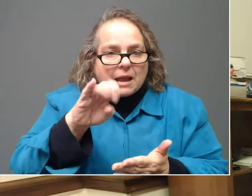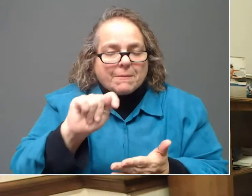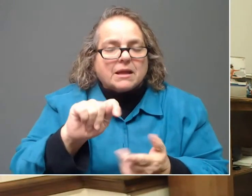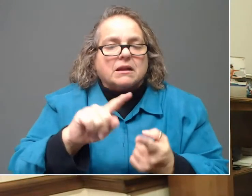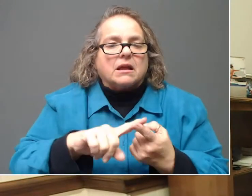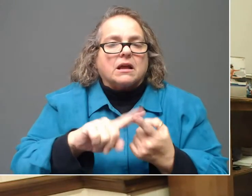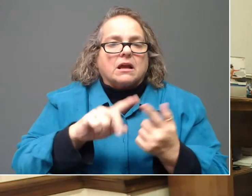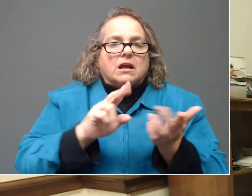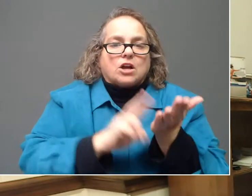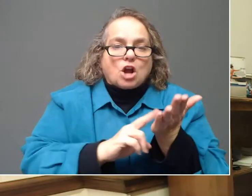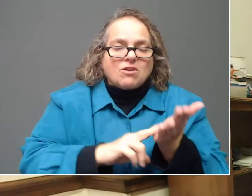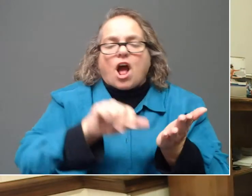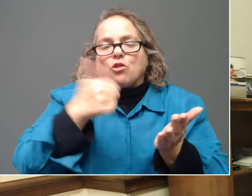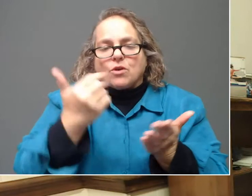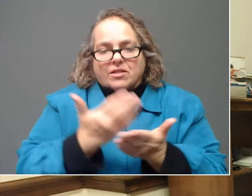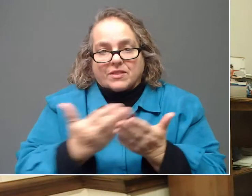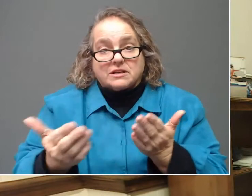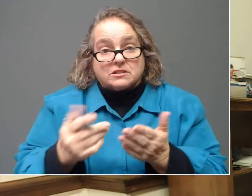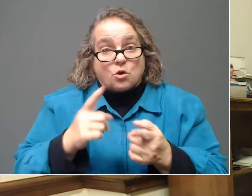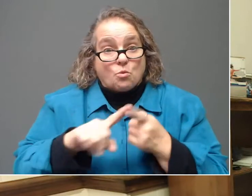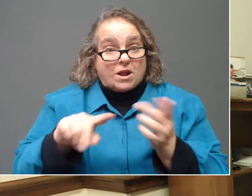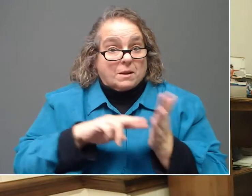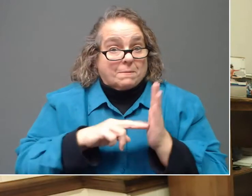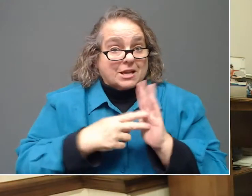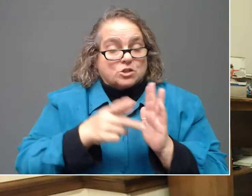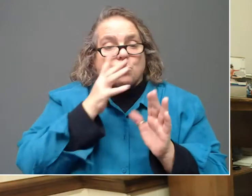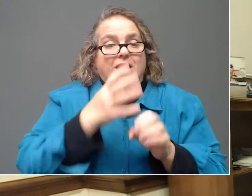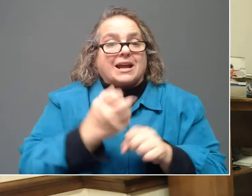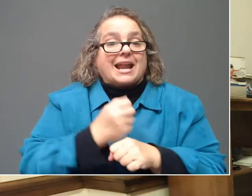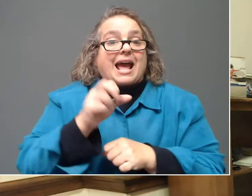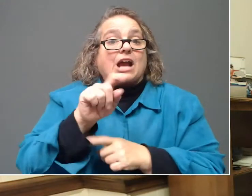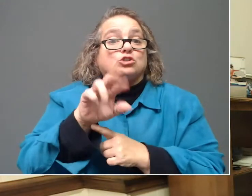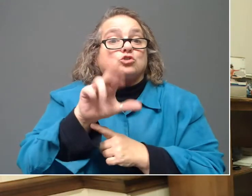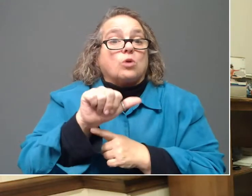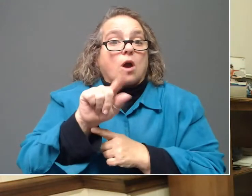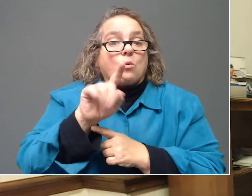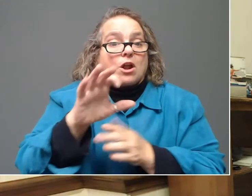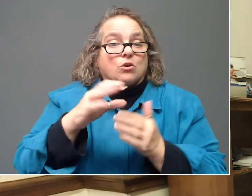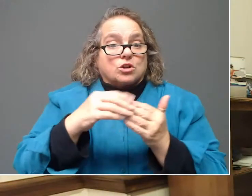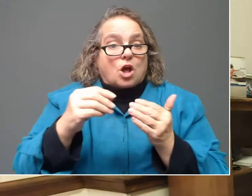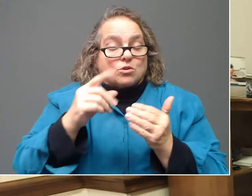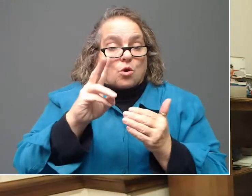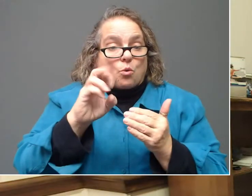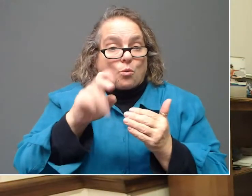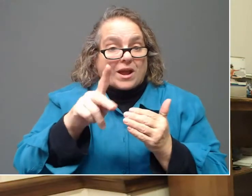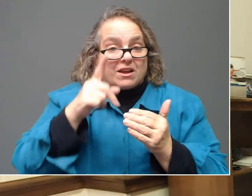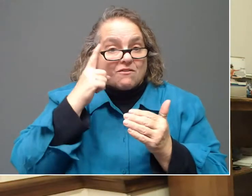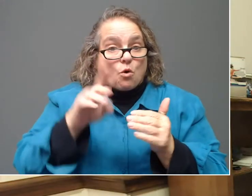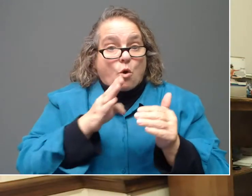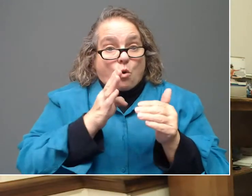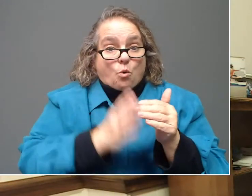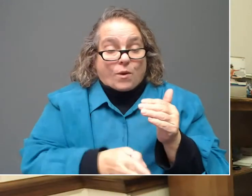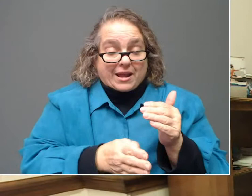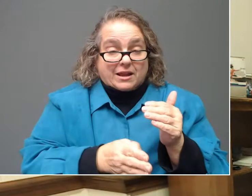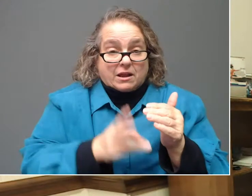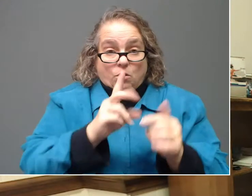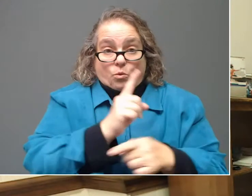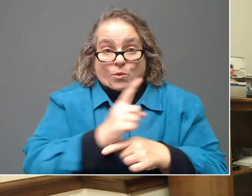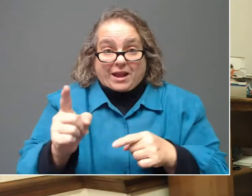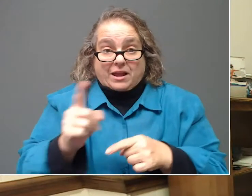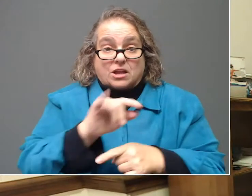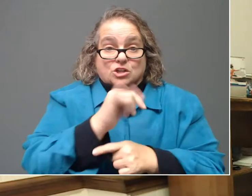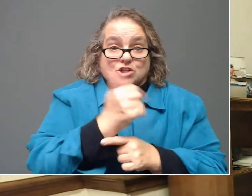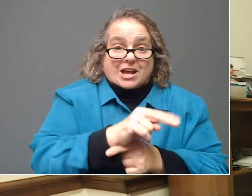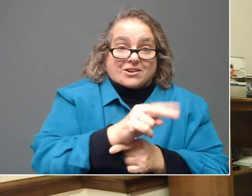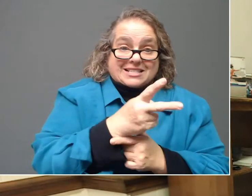what this will get you is an extra $100 a week for weeks ending January 2nd through week